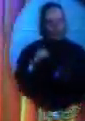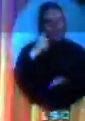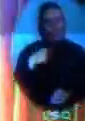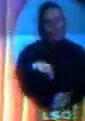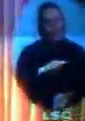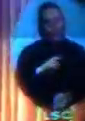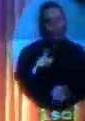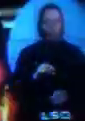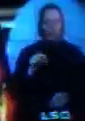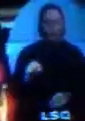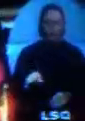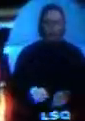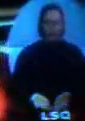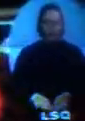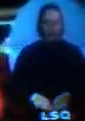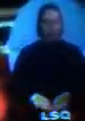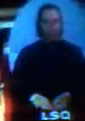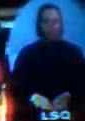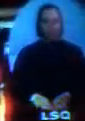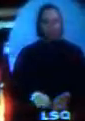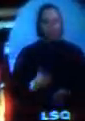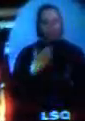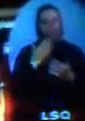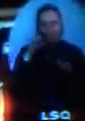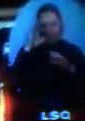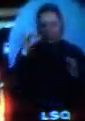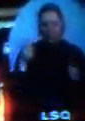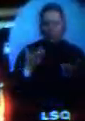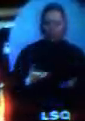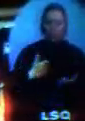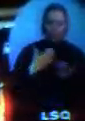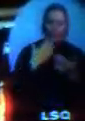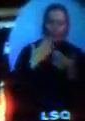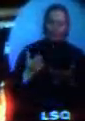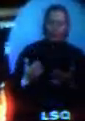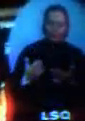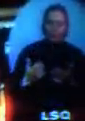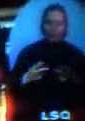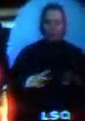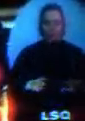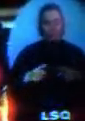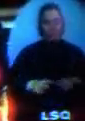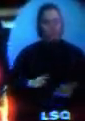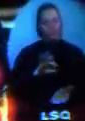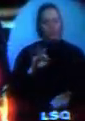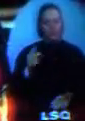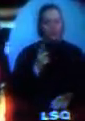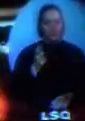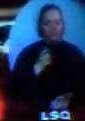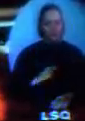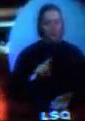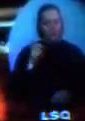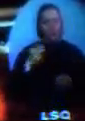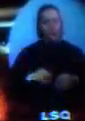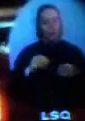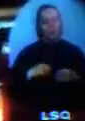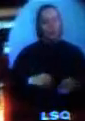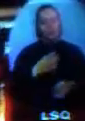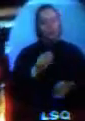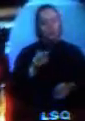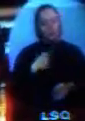Democratic Reform. Thank you, Mr. Speaker, and I'd like to thank the member for an excellent question. The Prime Minister and our government remain